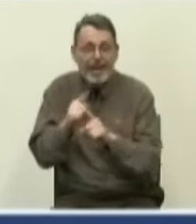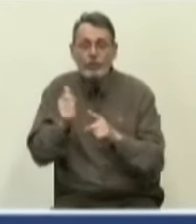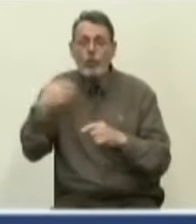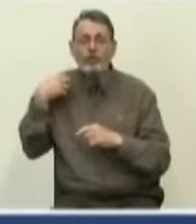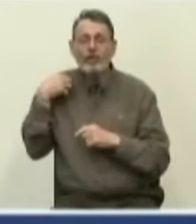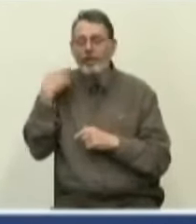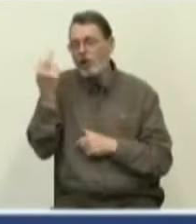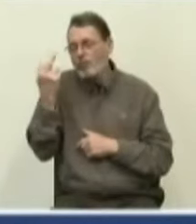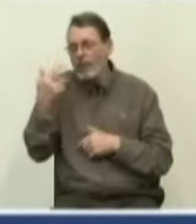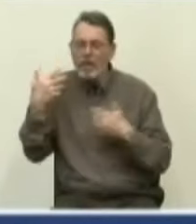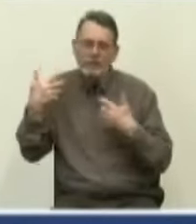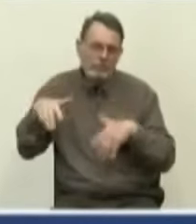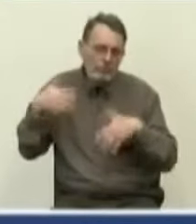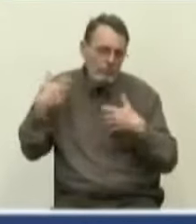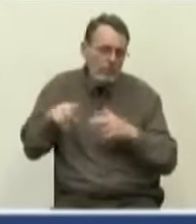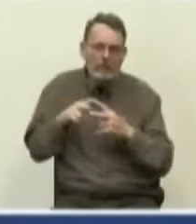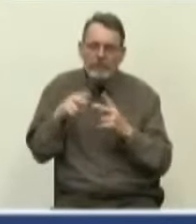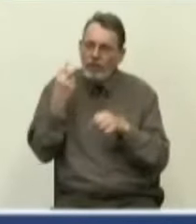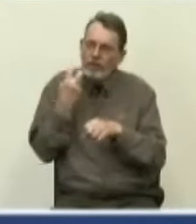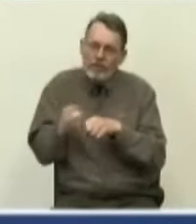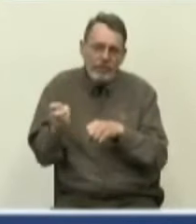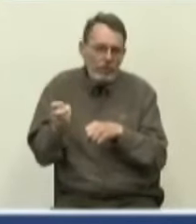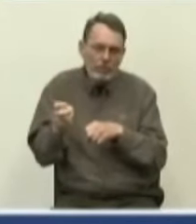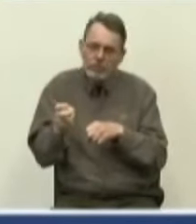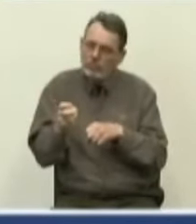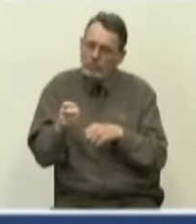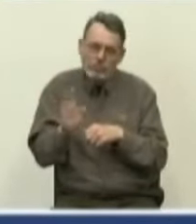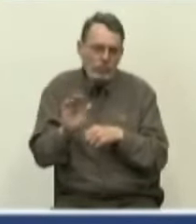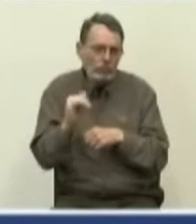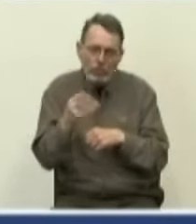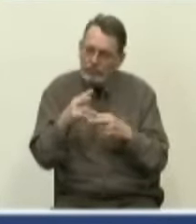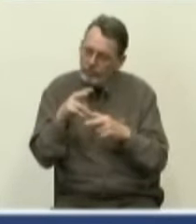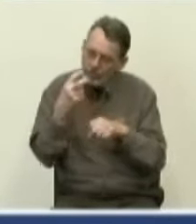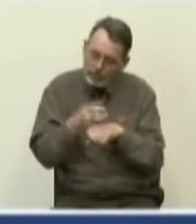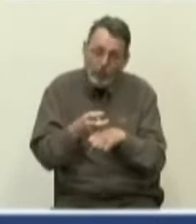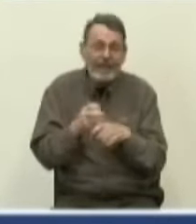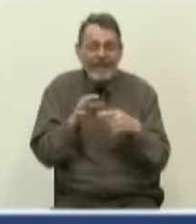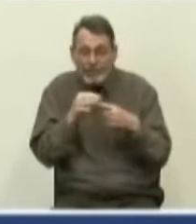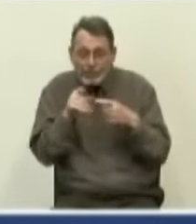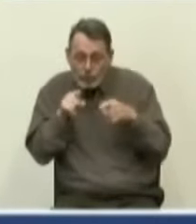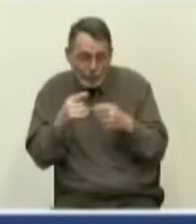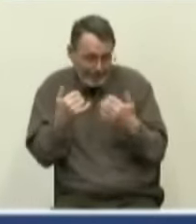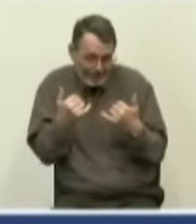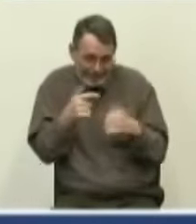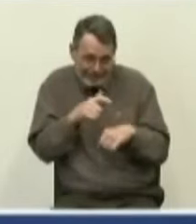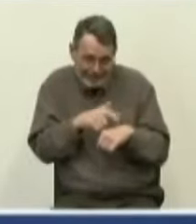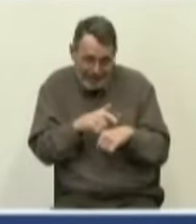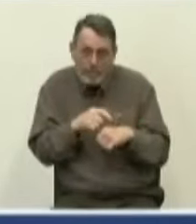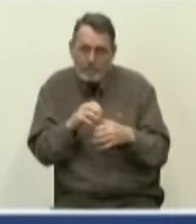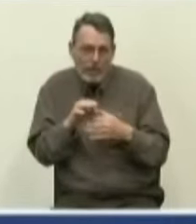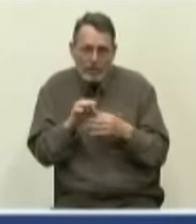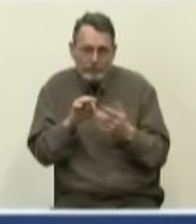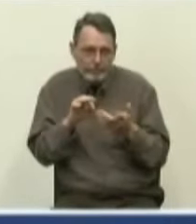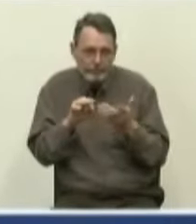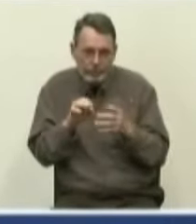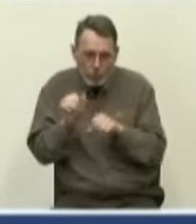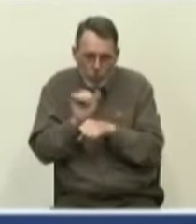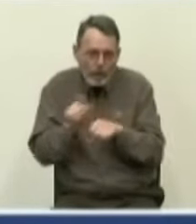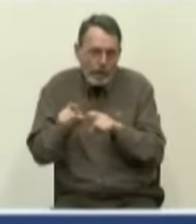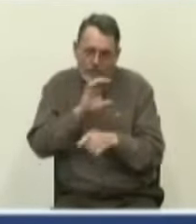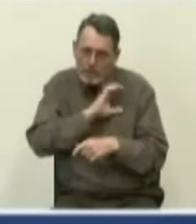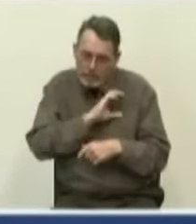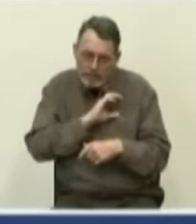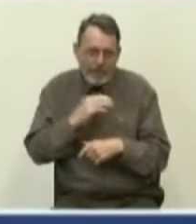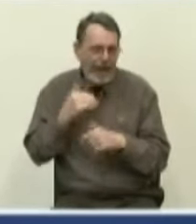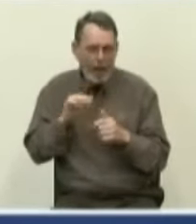realize just how difficult your job is, especially during these times in policing. Our city has been plagued